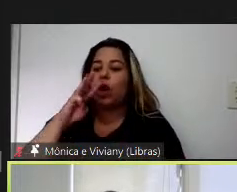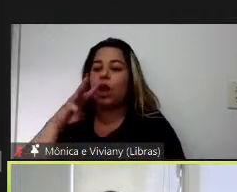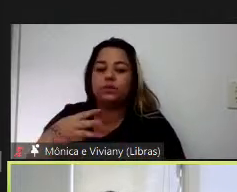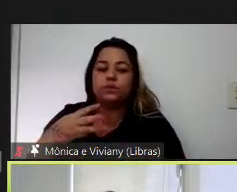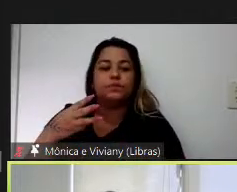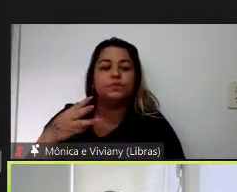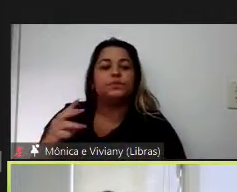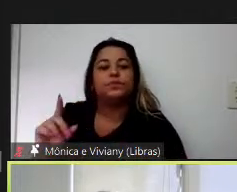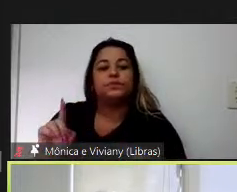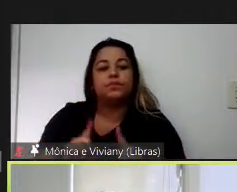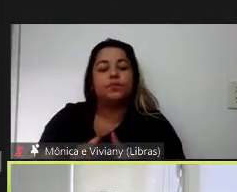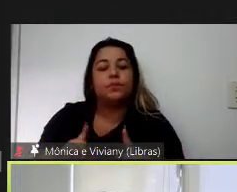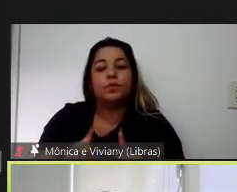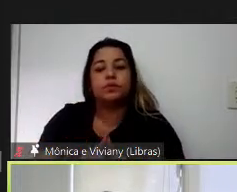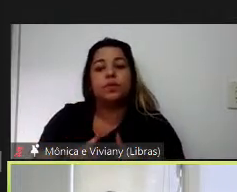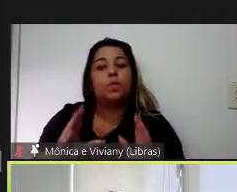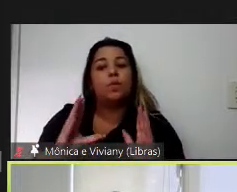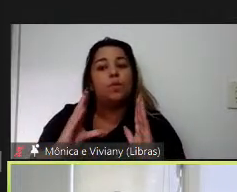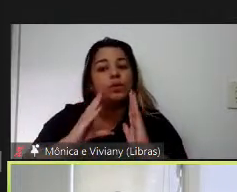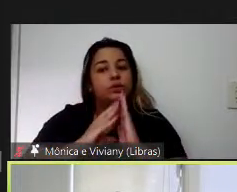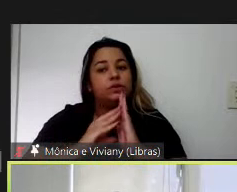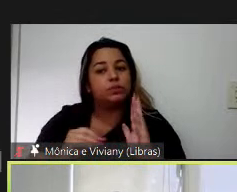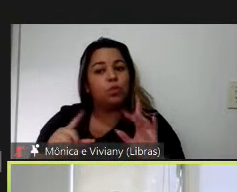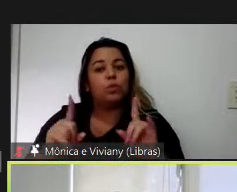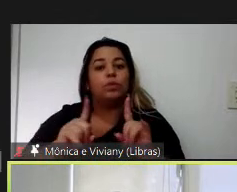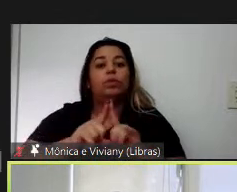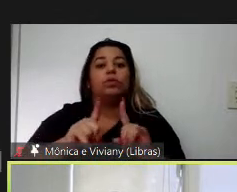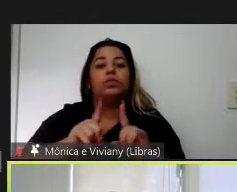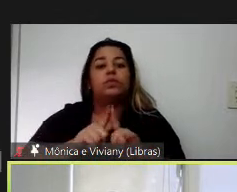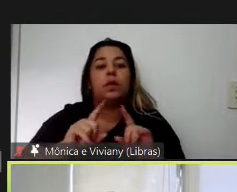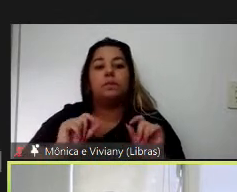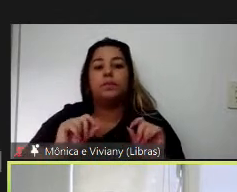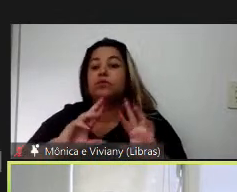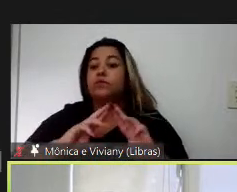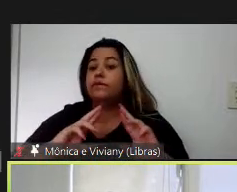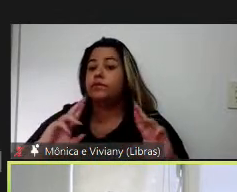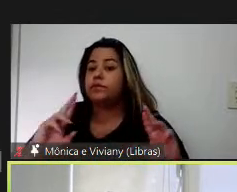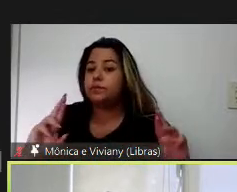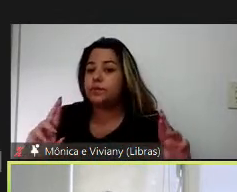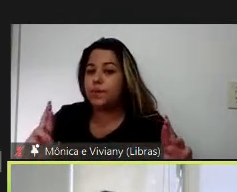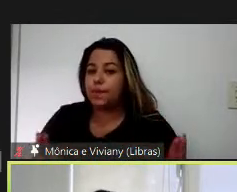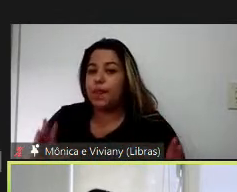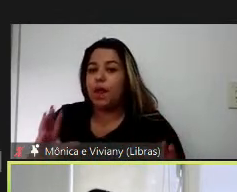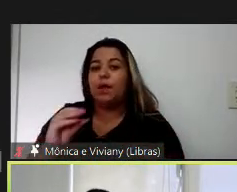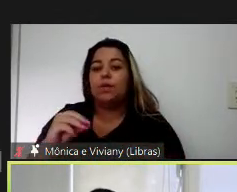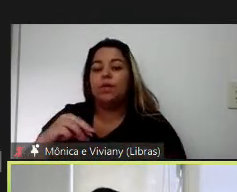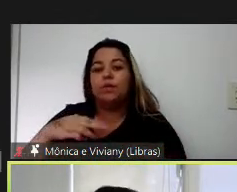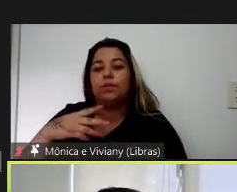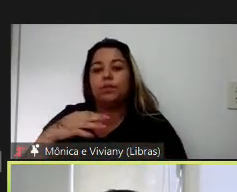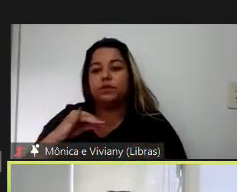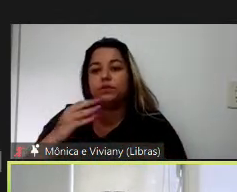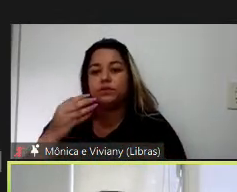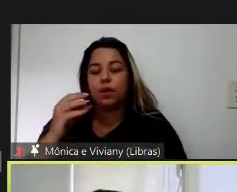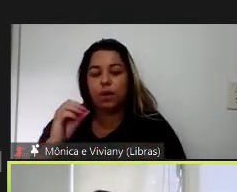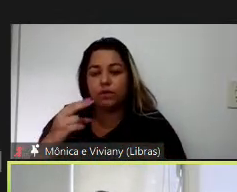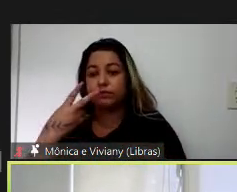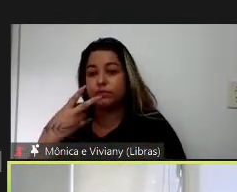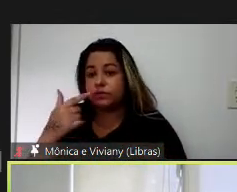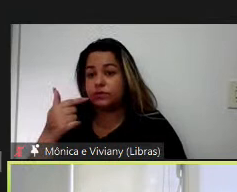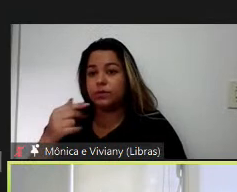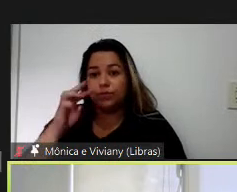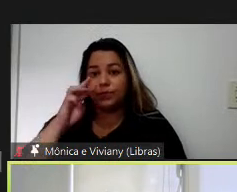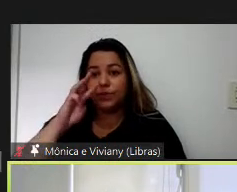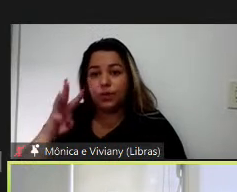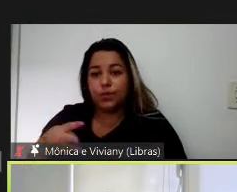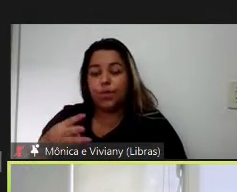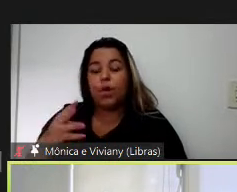family health teams. We have more than 3,000 teams of primary health care. We